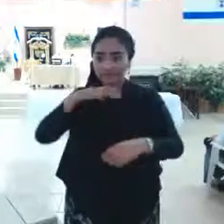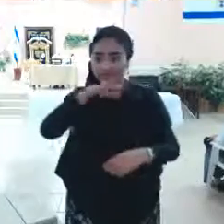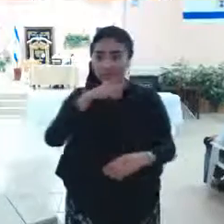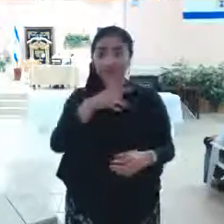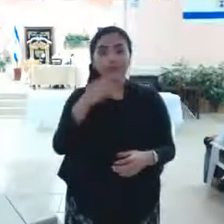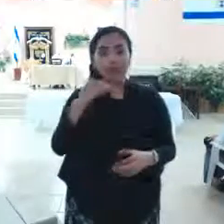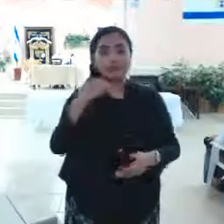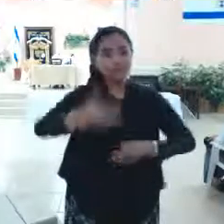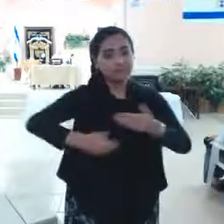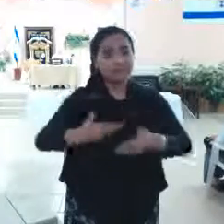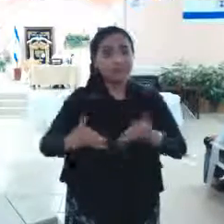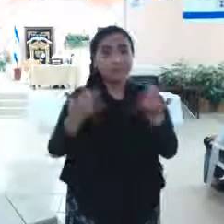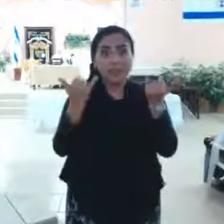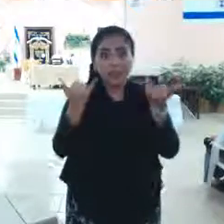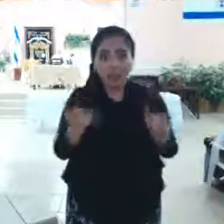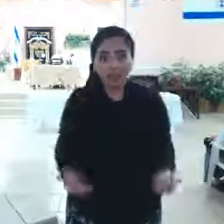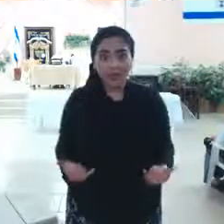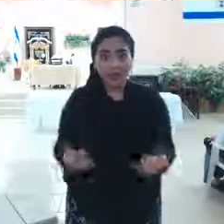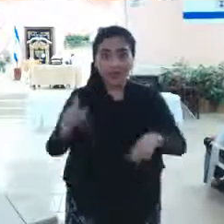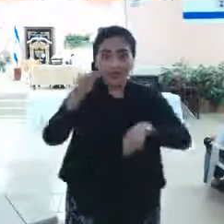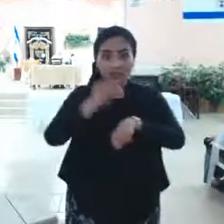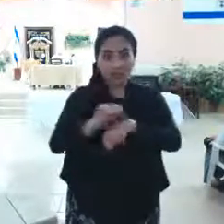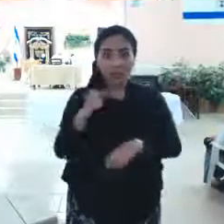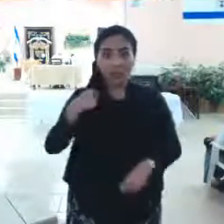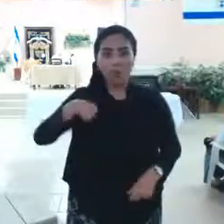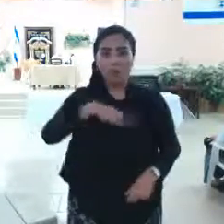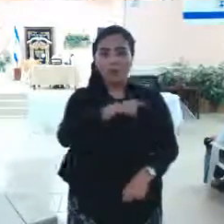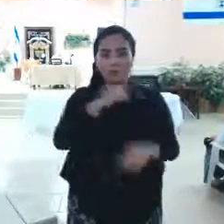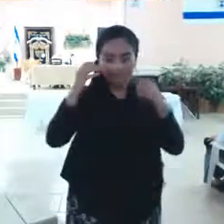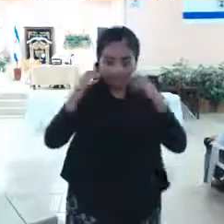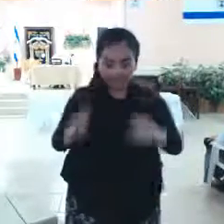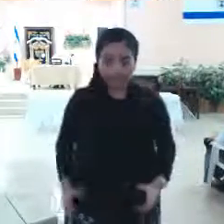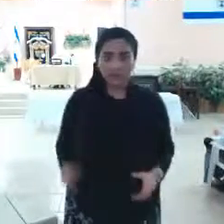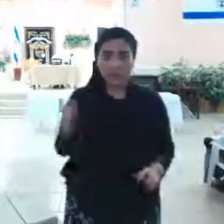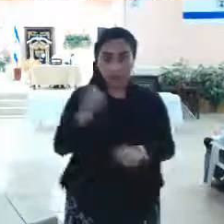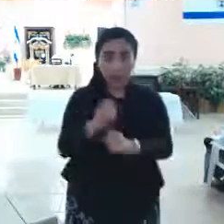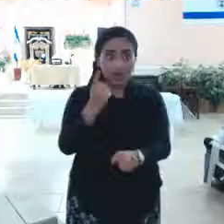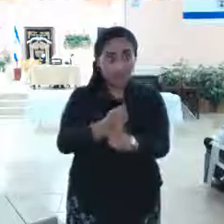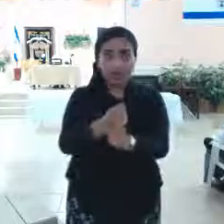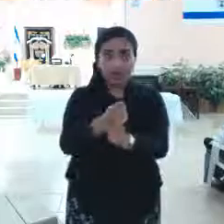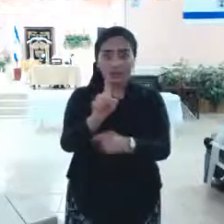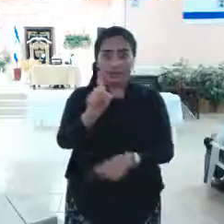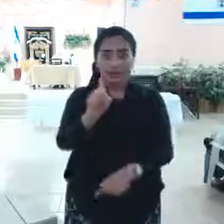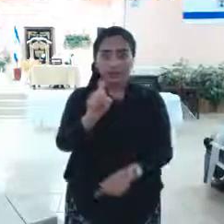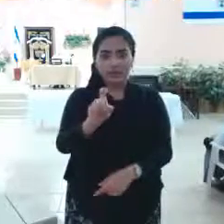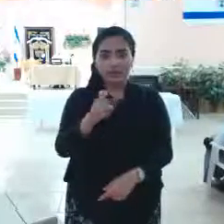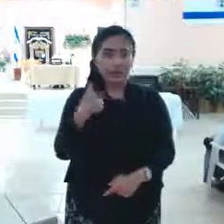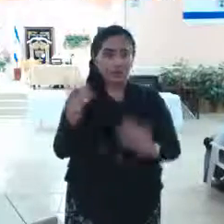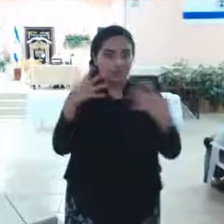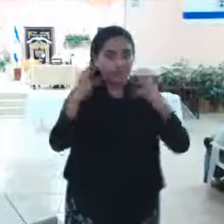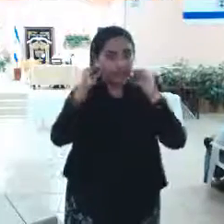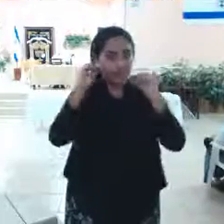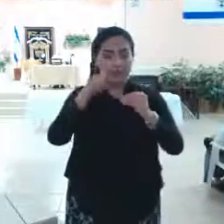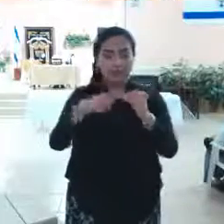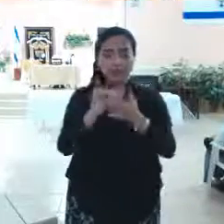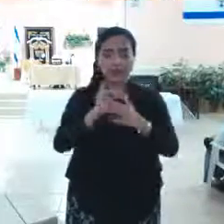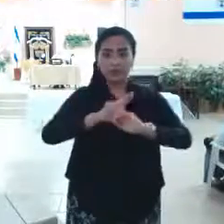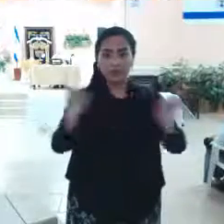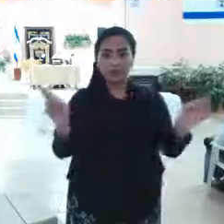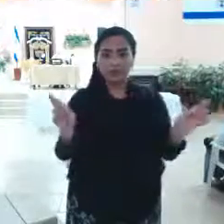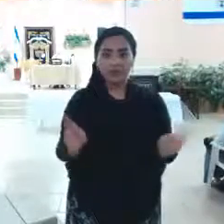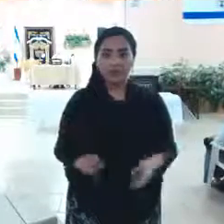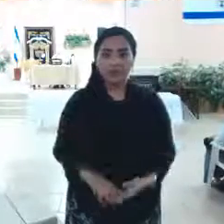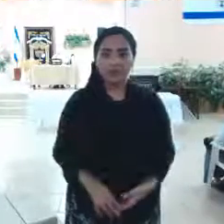temple, so now the temple, we are the temple, right? Yes or no? We've already ministered